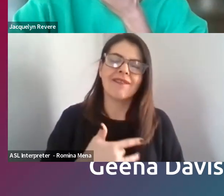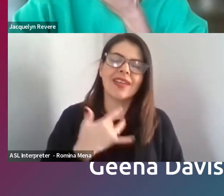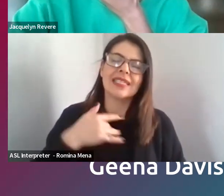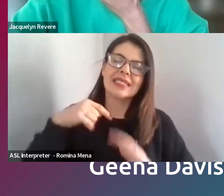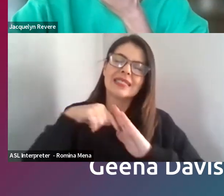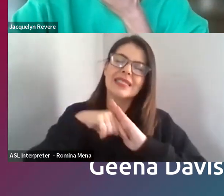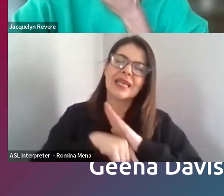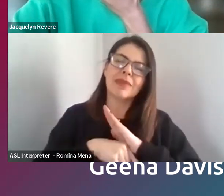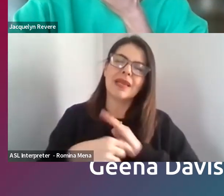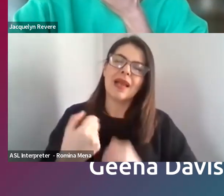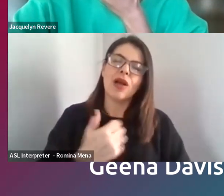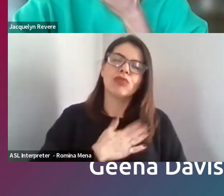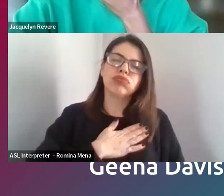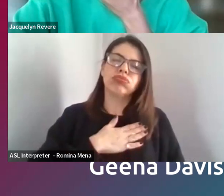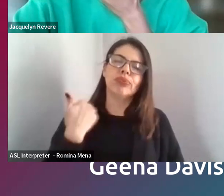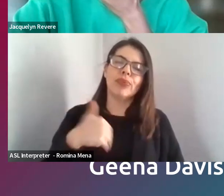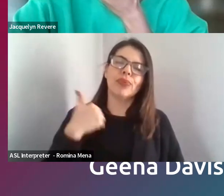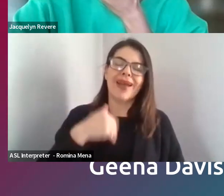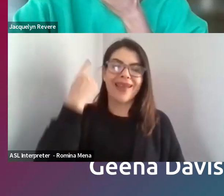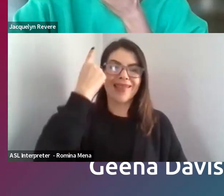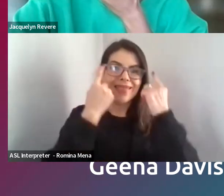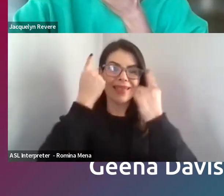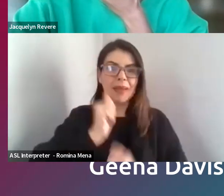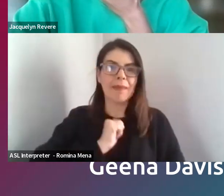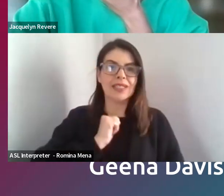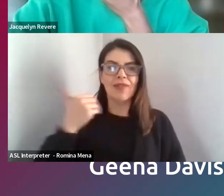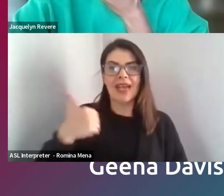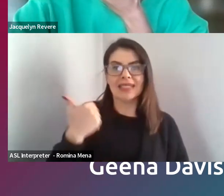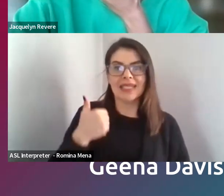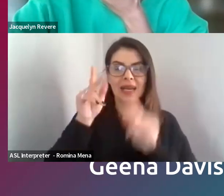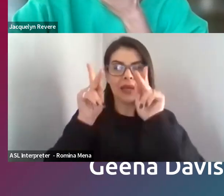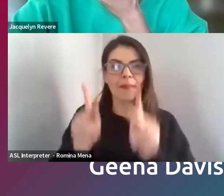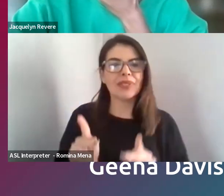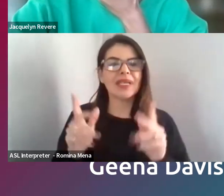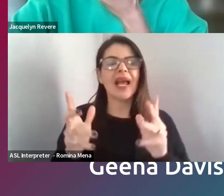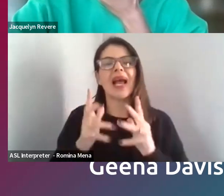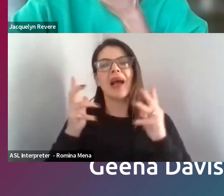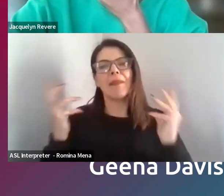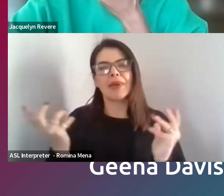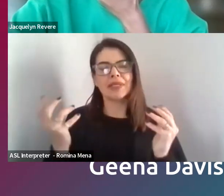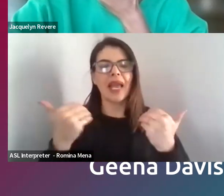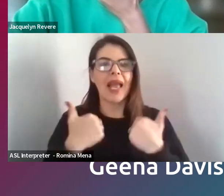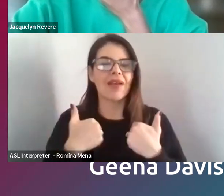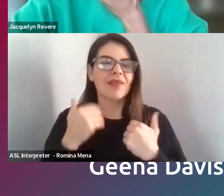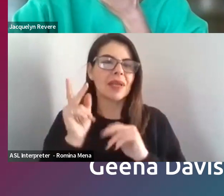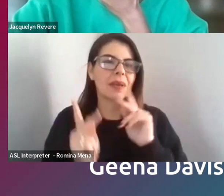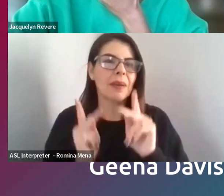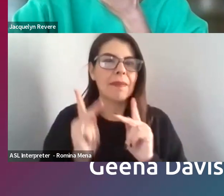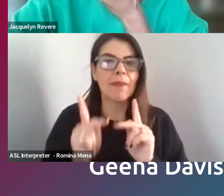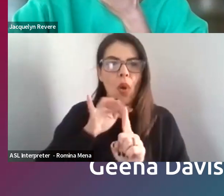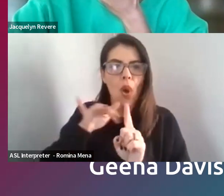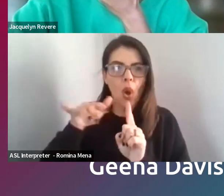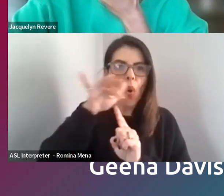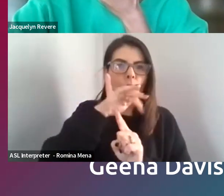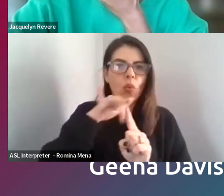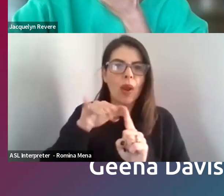impacted, thinking about myself as a young person and how much having folks around me,